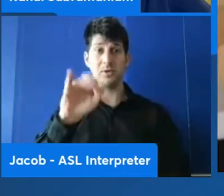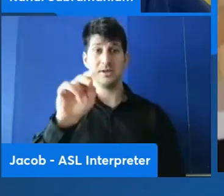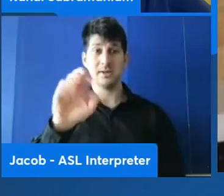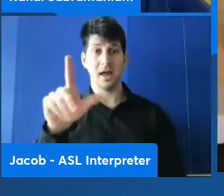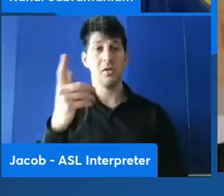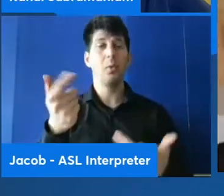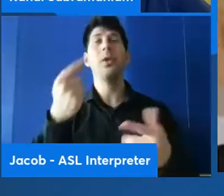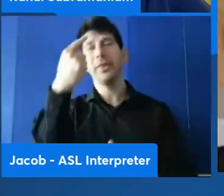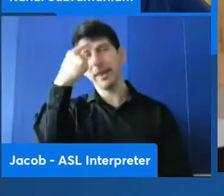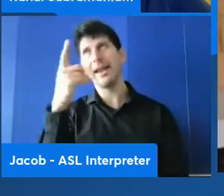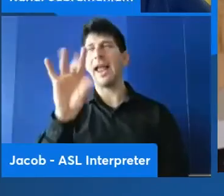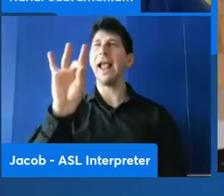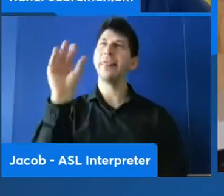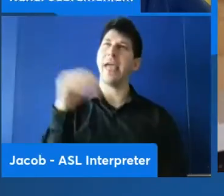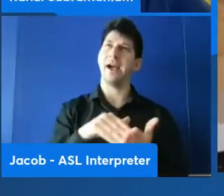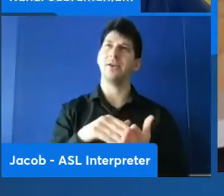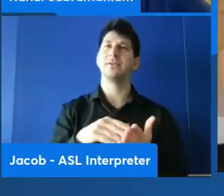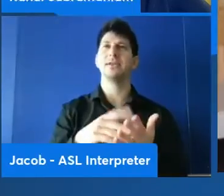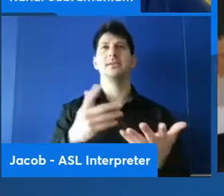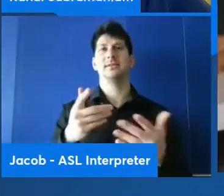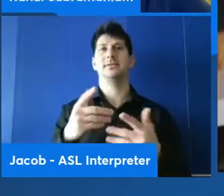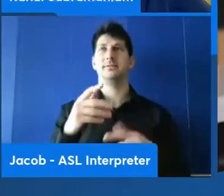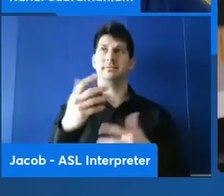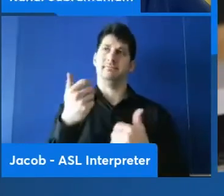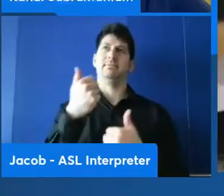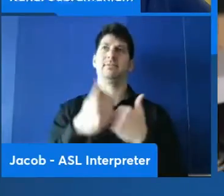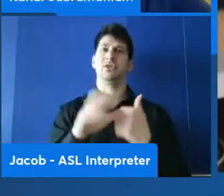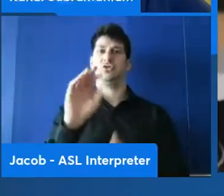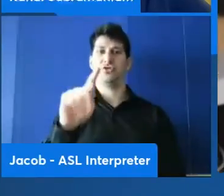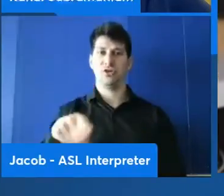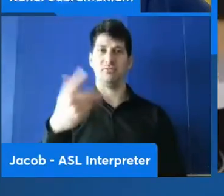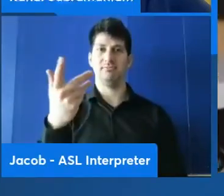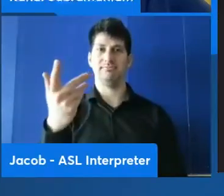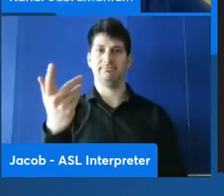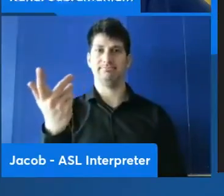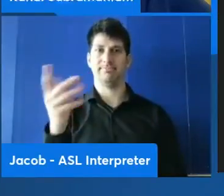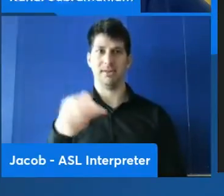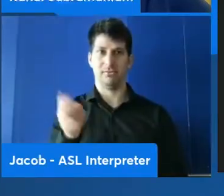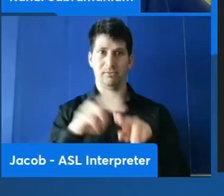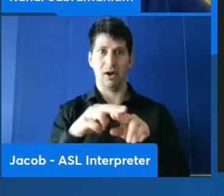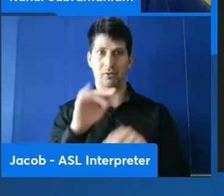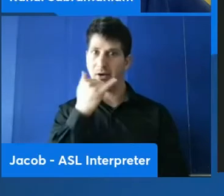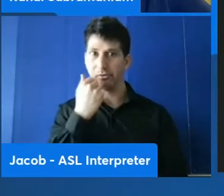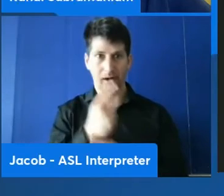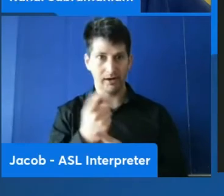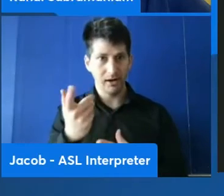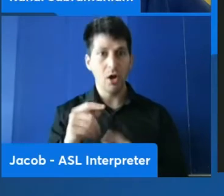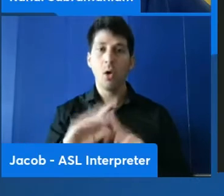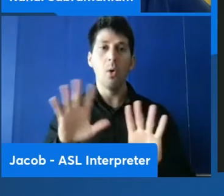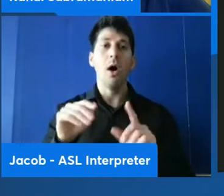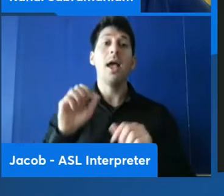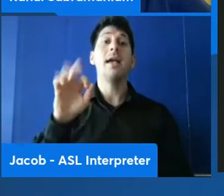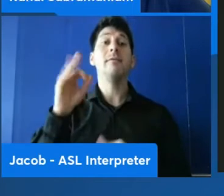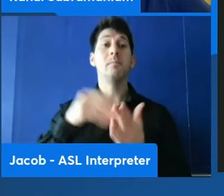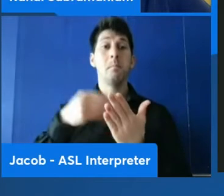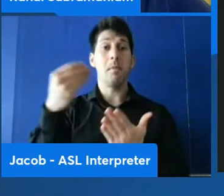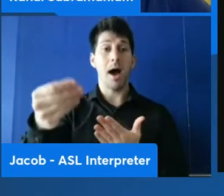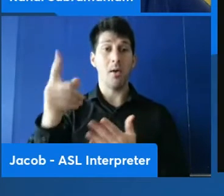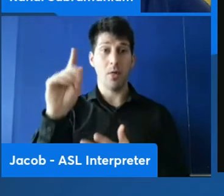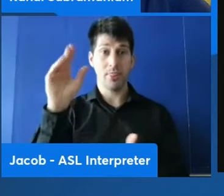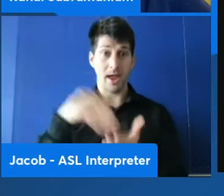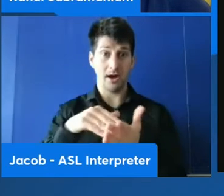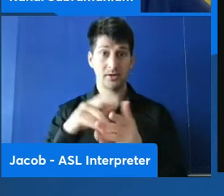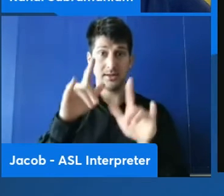at $8,000 a chip, 200 bucks, that's a rounding error, right? But if you're buying 1,000 of them at a time,